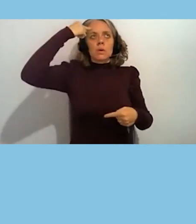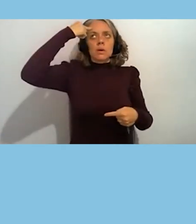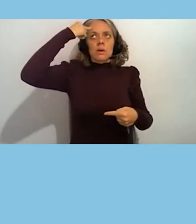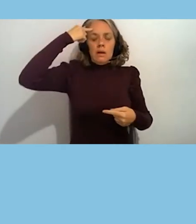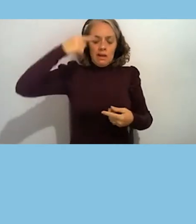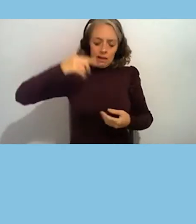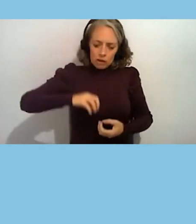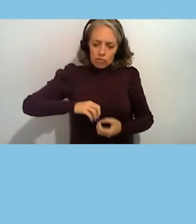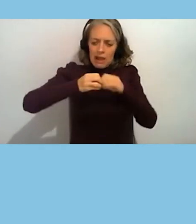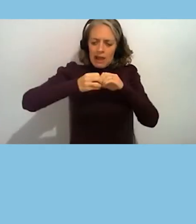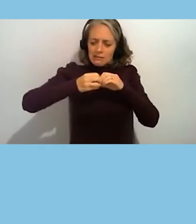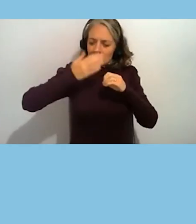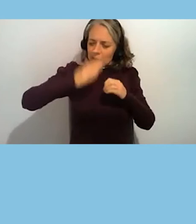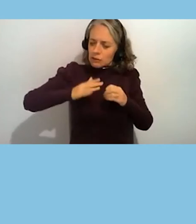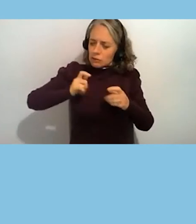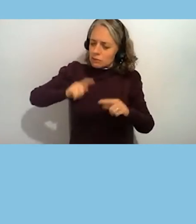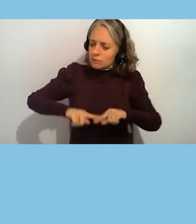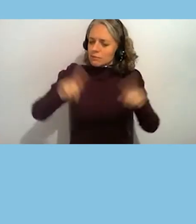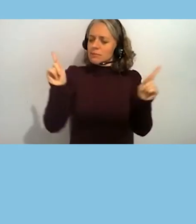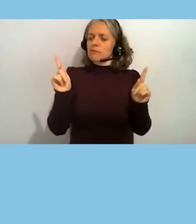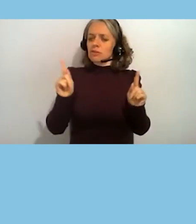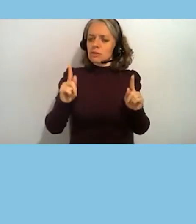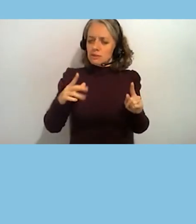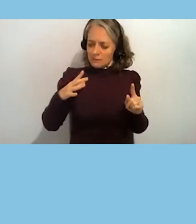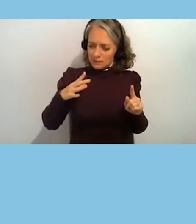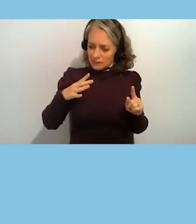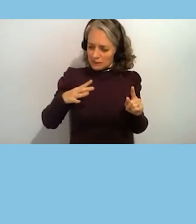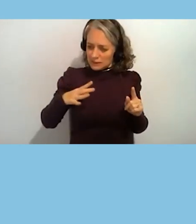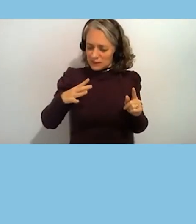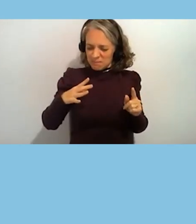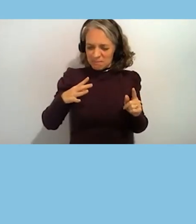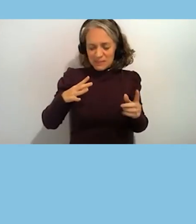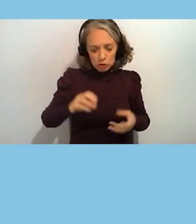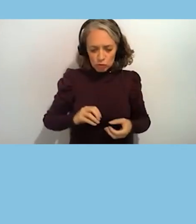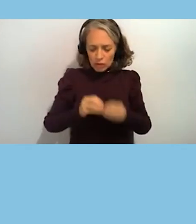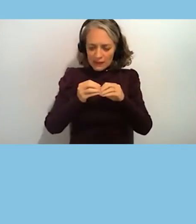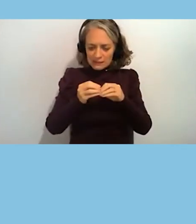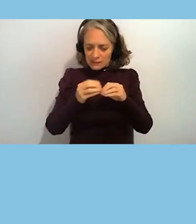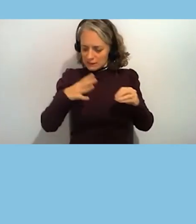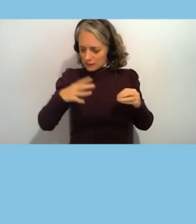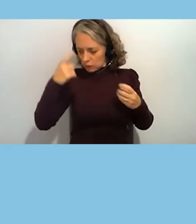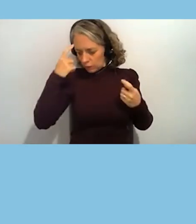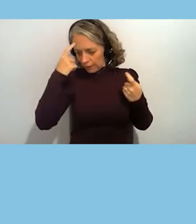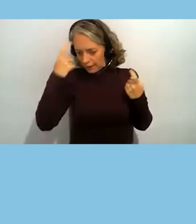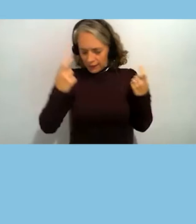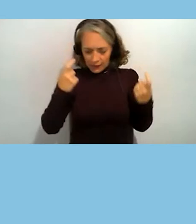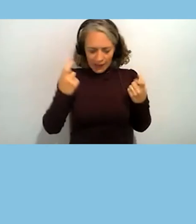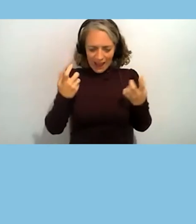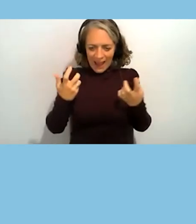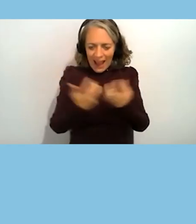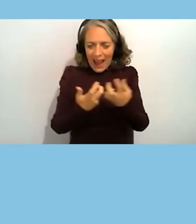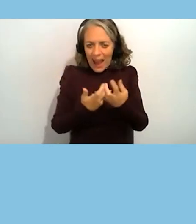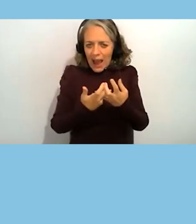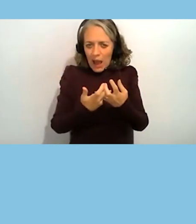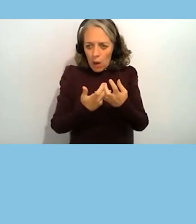recreating what we're already doing. To create, we need to perceive how we have already